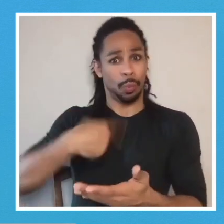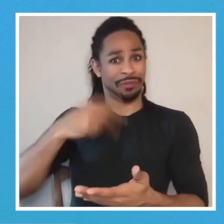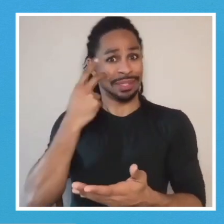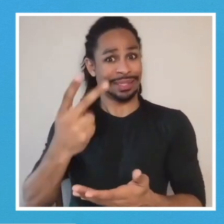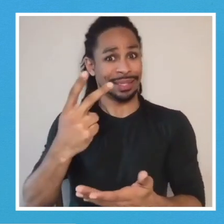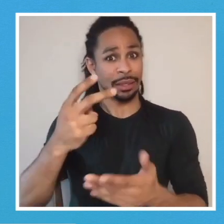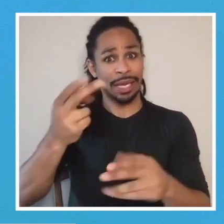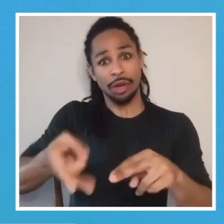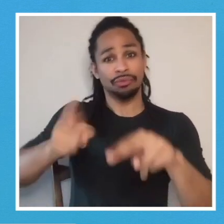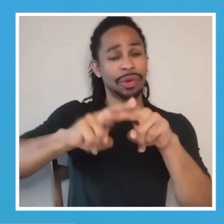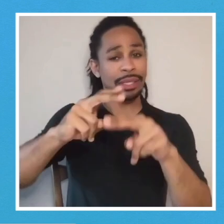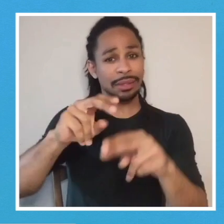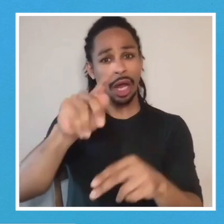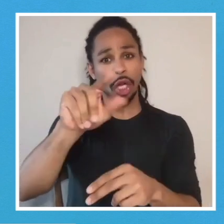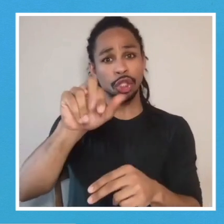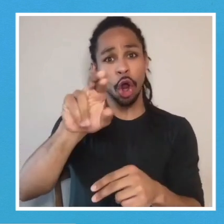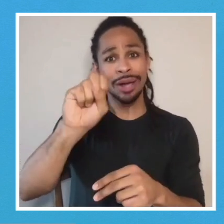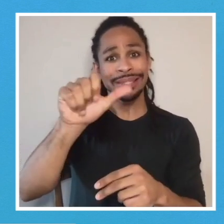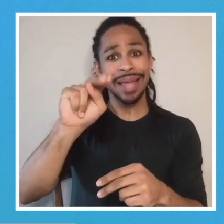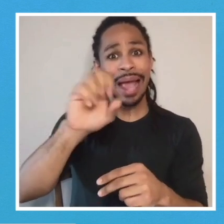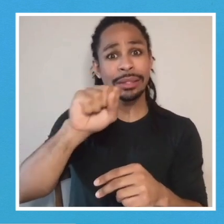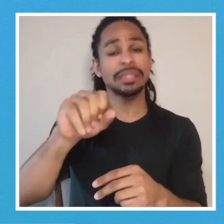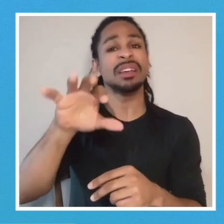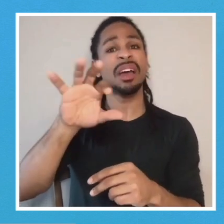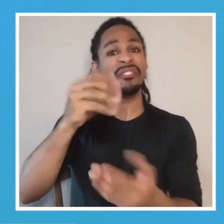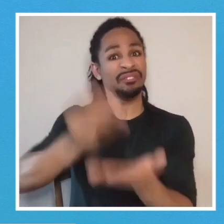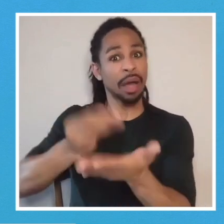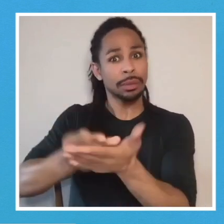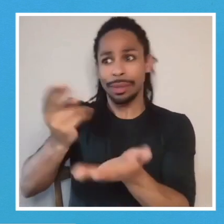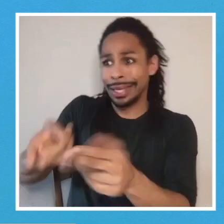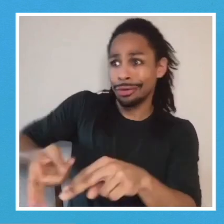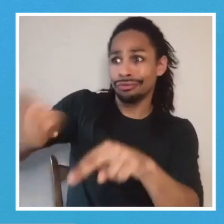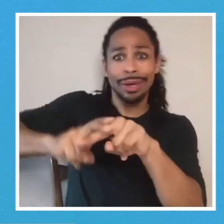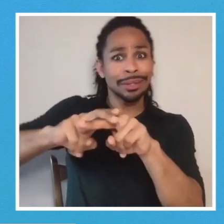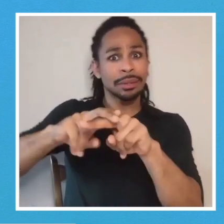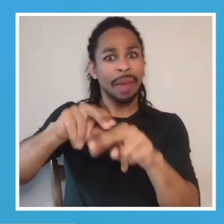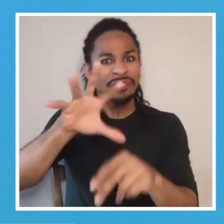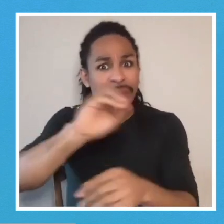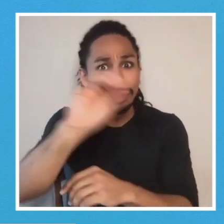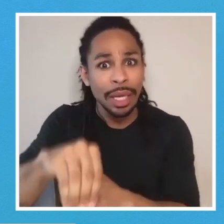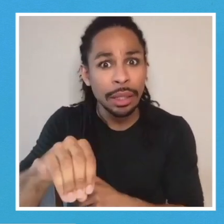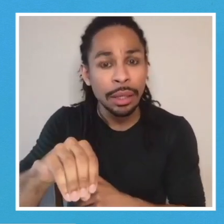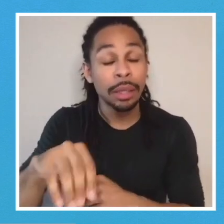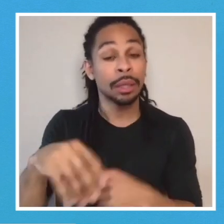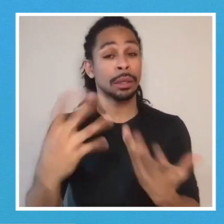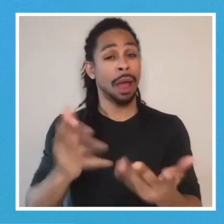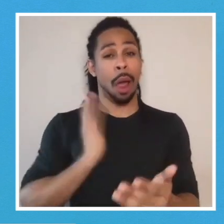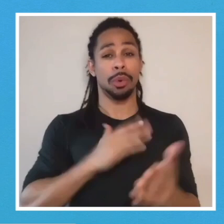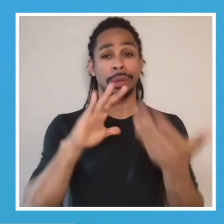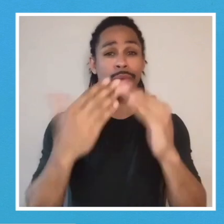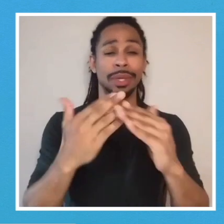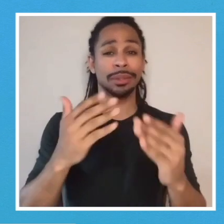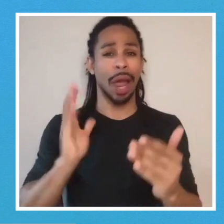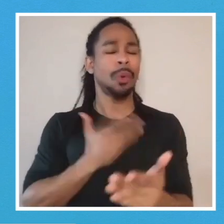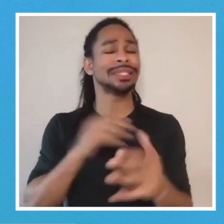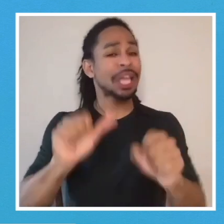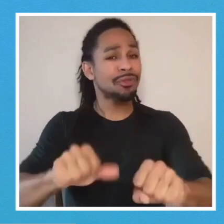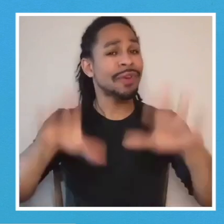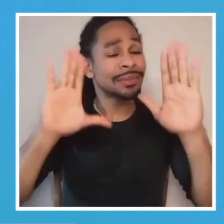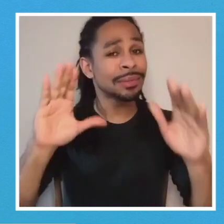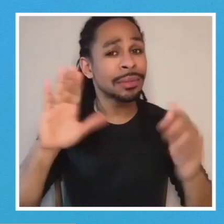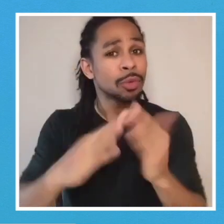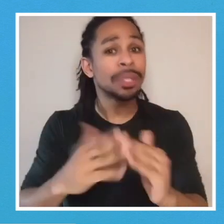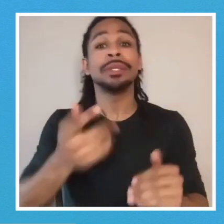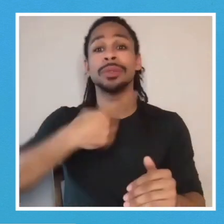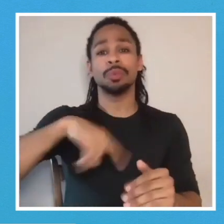is why we talk about these issues like the No More Dirty Banks campaign, because our communities are sacrifice communities. We shoulder the